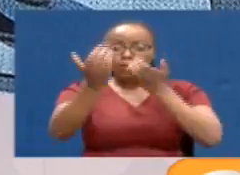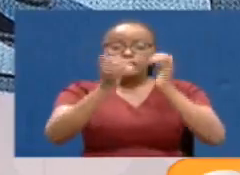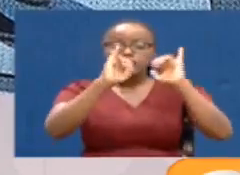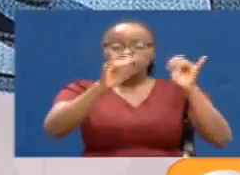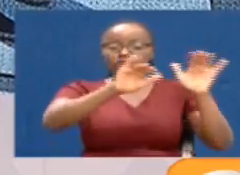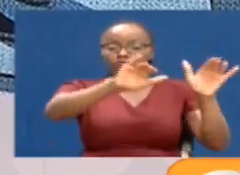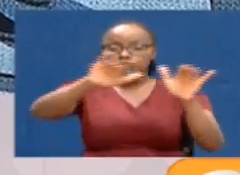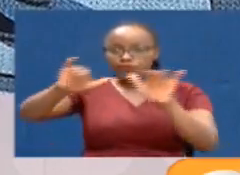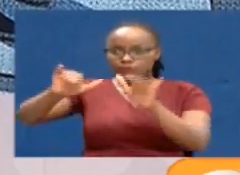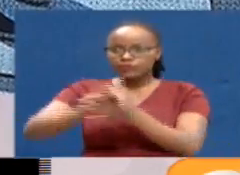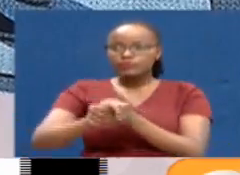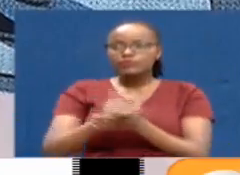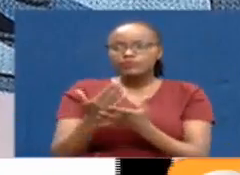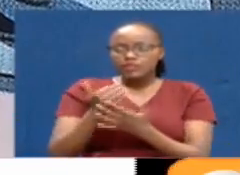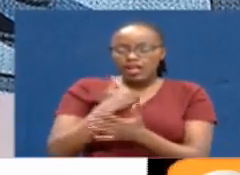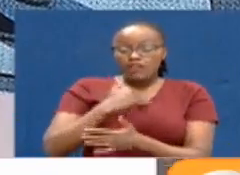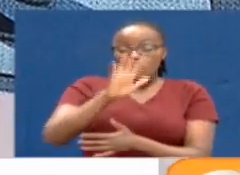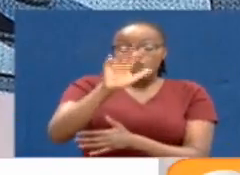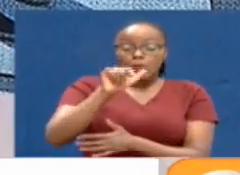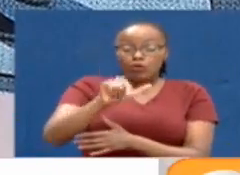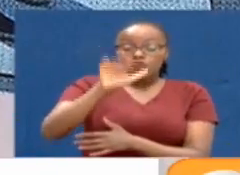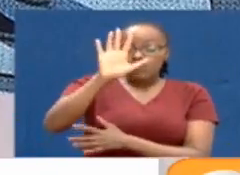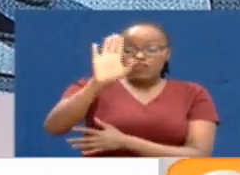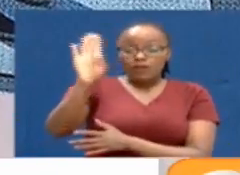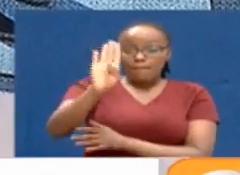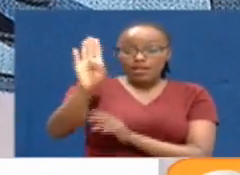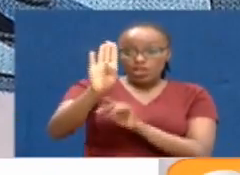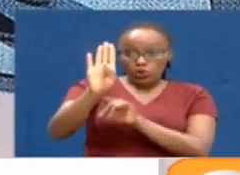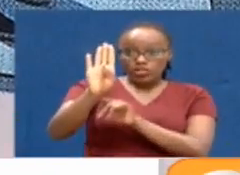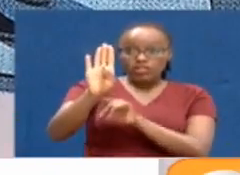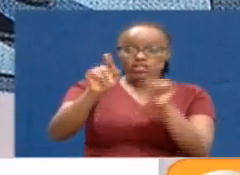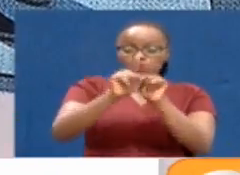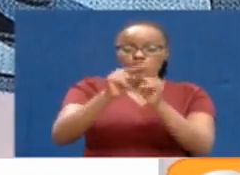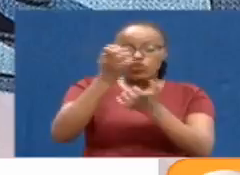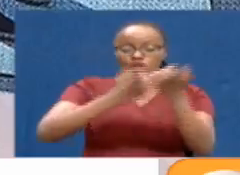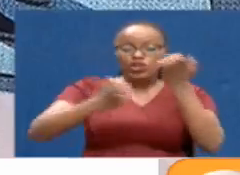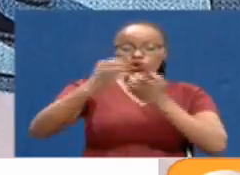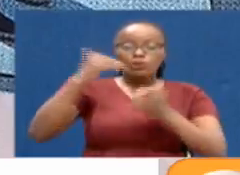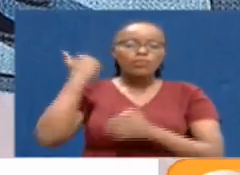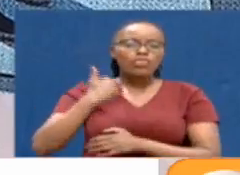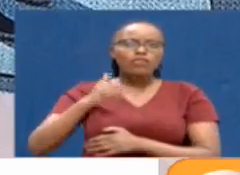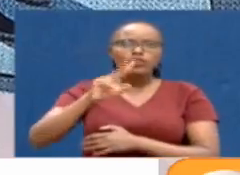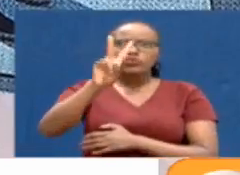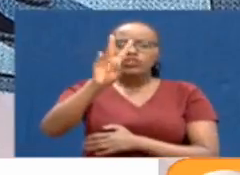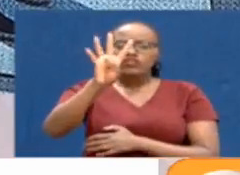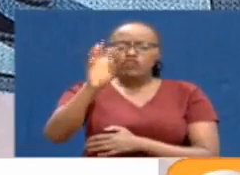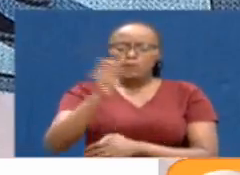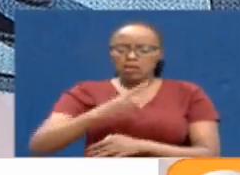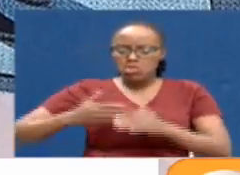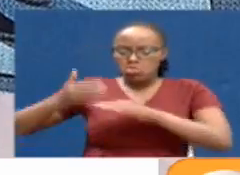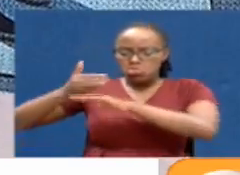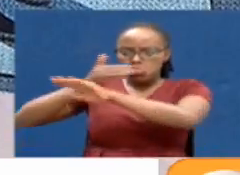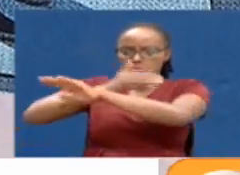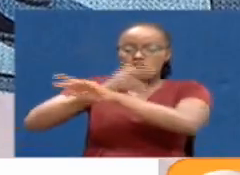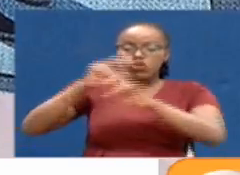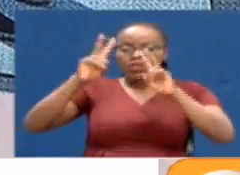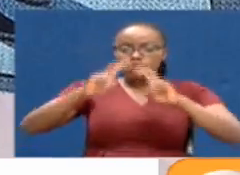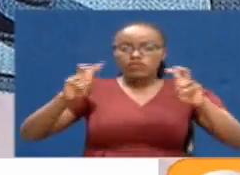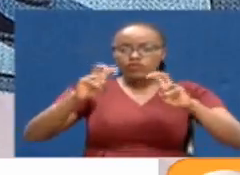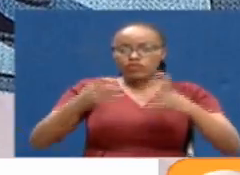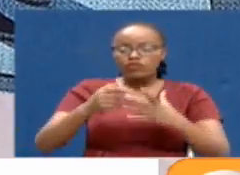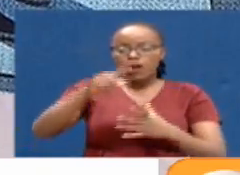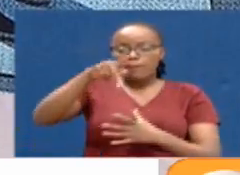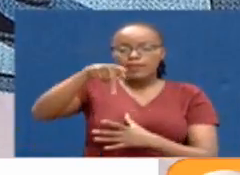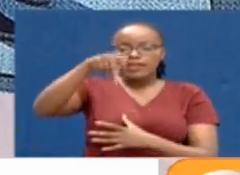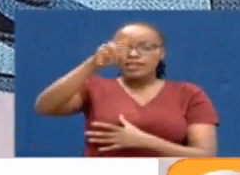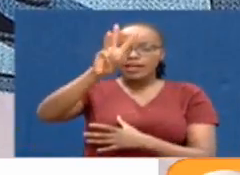And corporate Kenya lost a combined 5.5 billion shillings from economic crimes in the last 24 months. According to the survey by consultancy